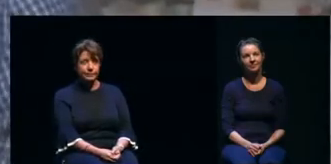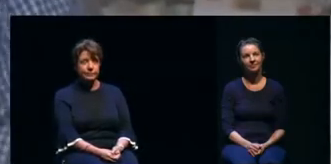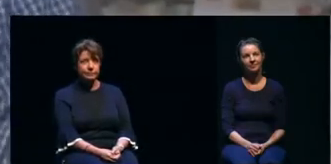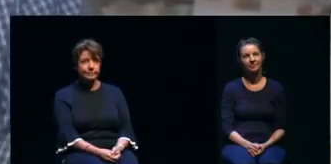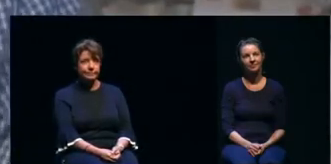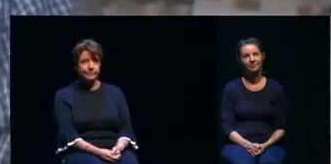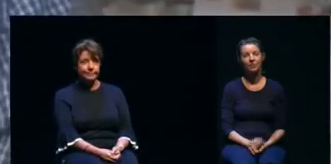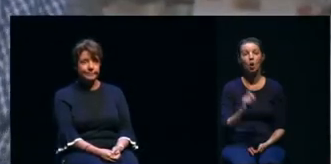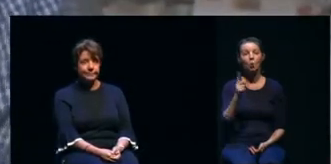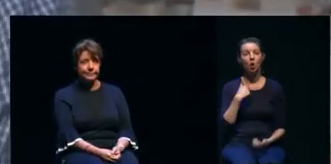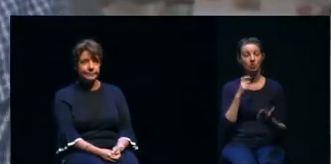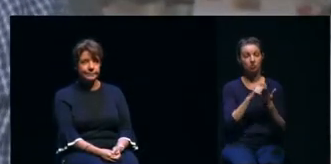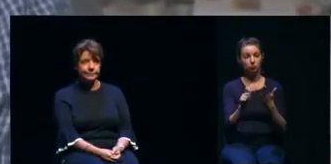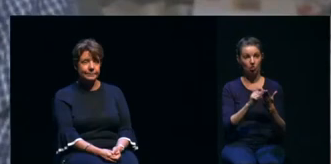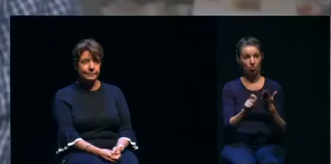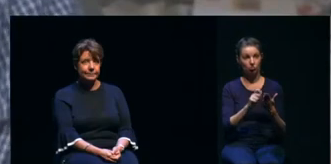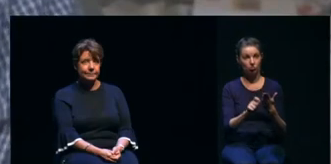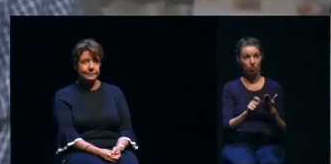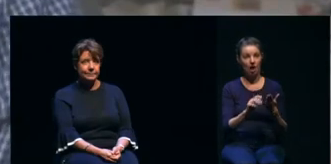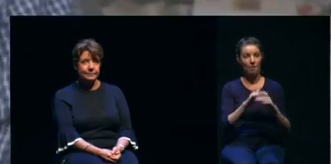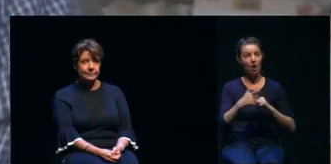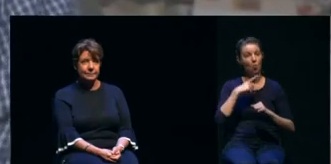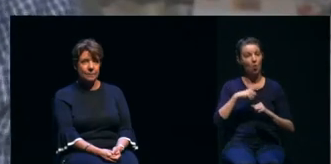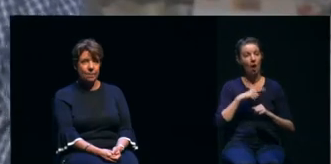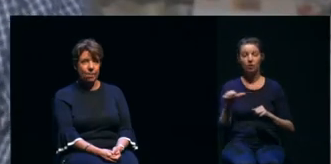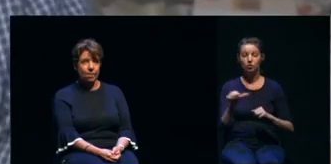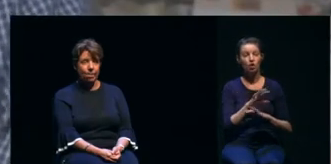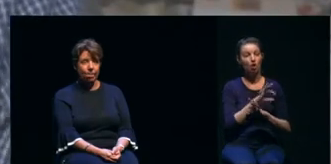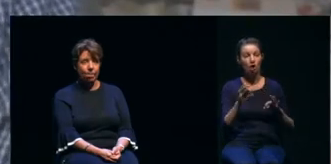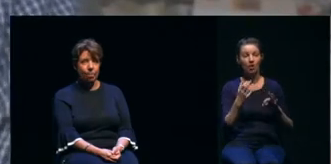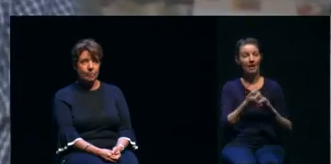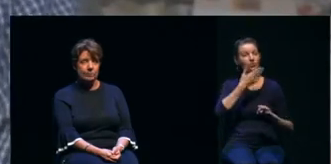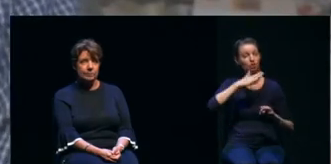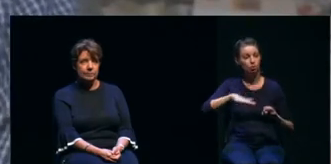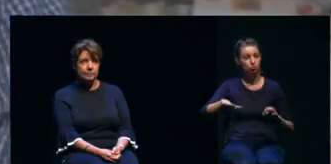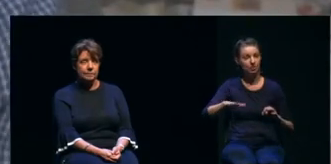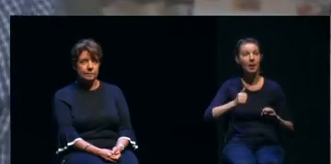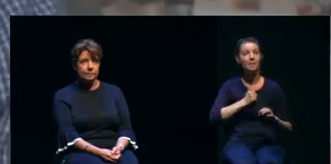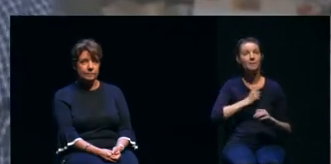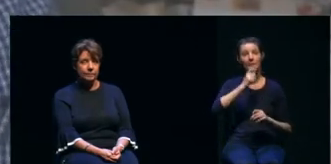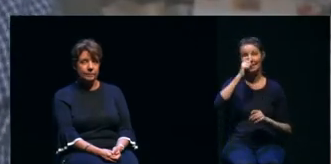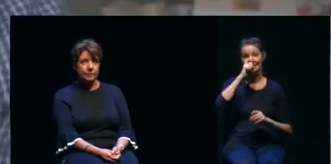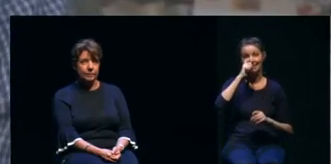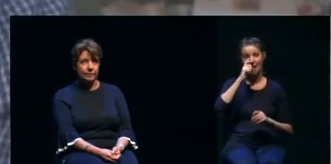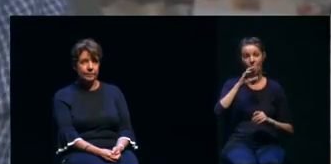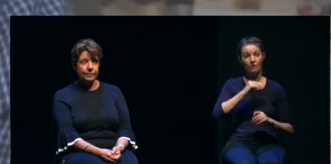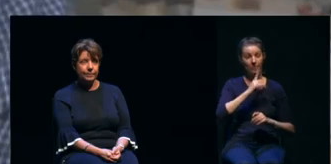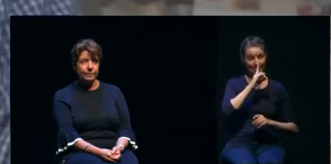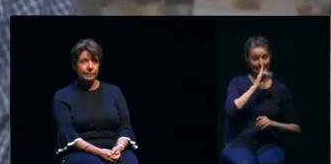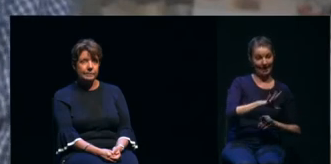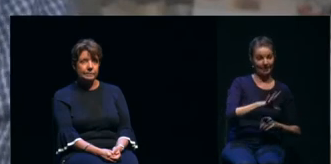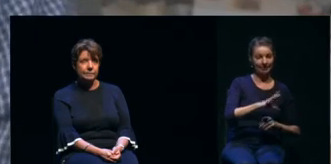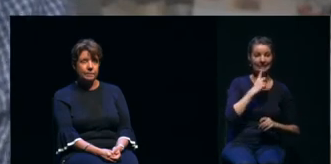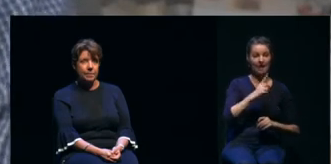The chapter that I wrote, Why You Shouldn't Have Children in How to Be a Woman, was because my sister had from the age of 10 gone, I won't want to have